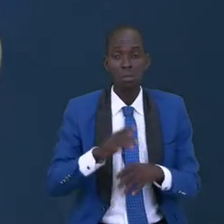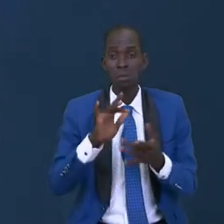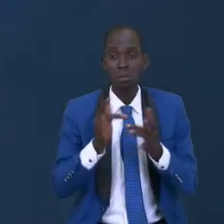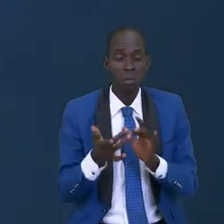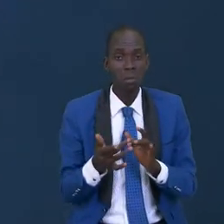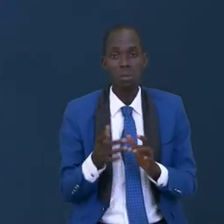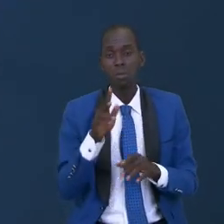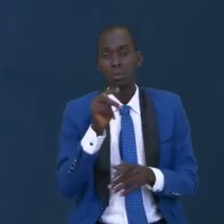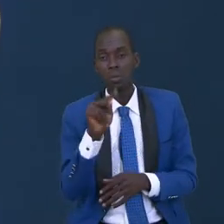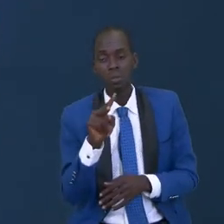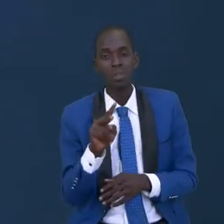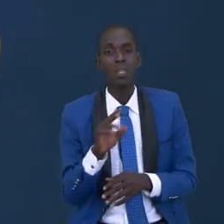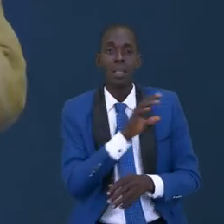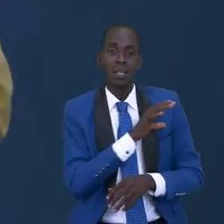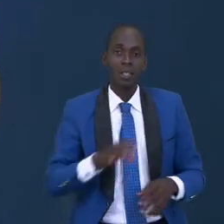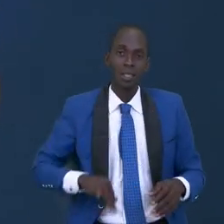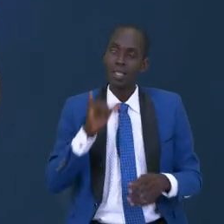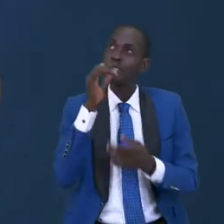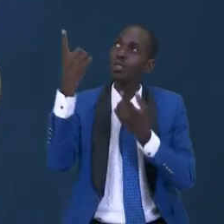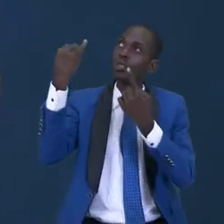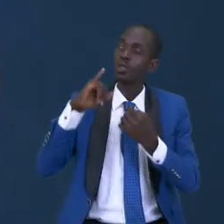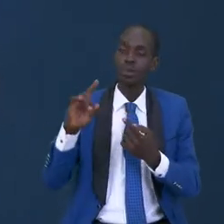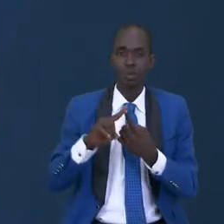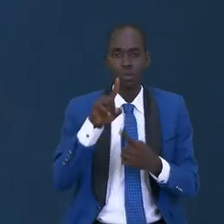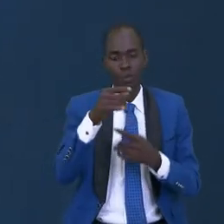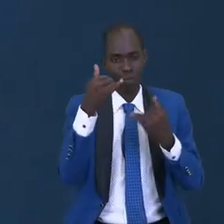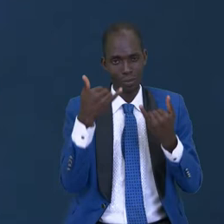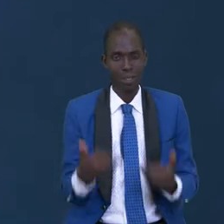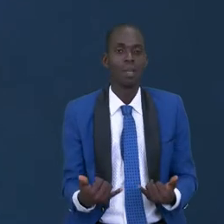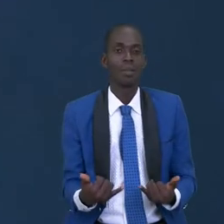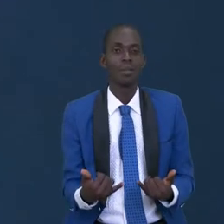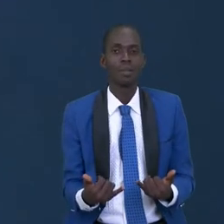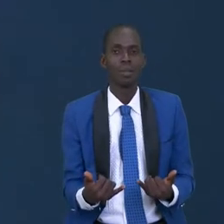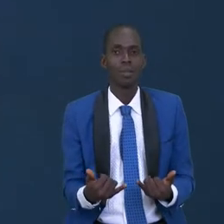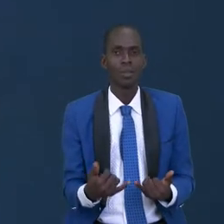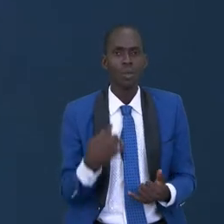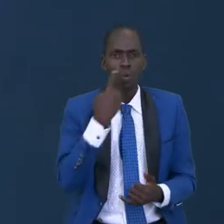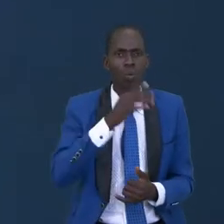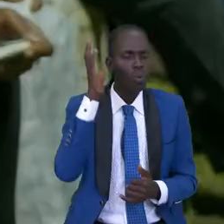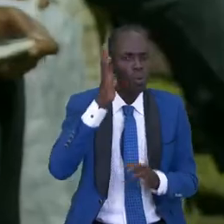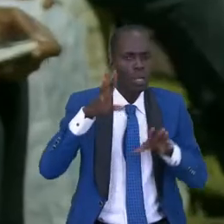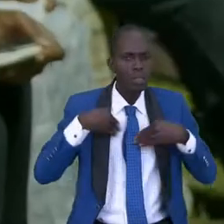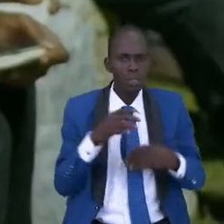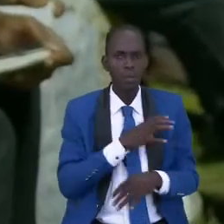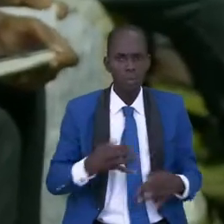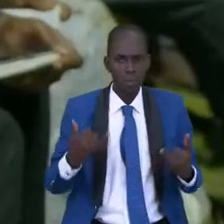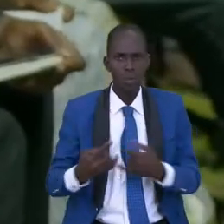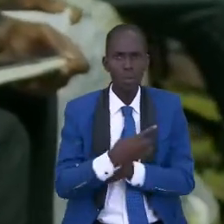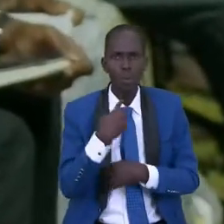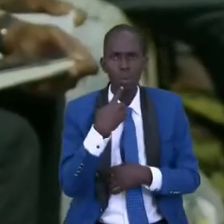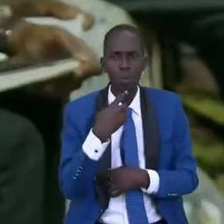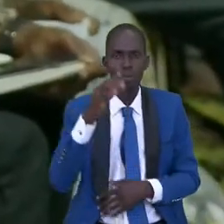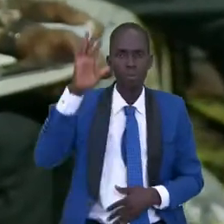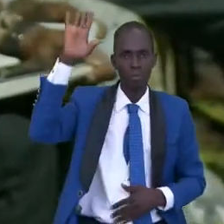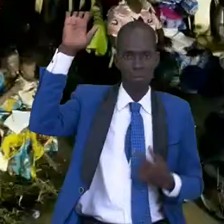country. Christ is coming to you right now. Who is going to receive Christ today?